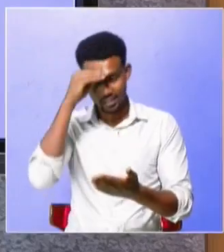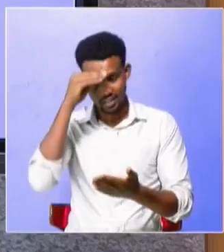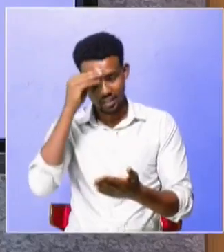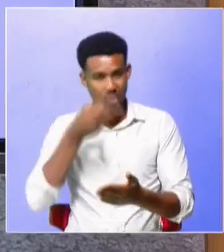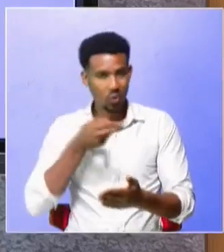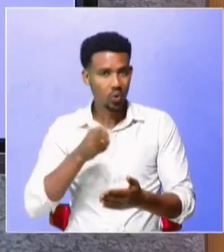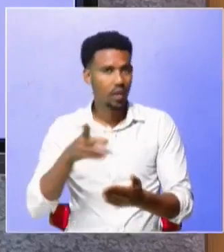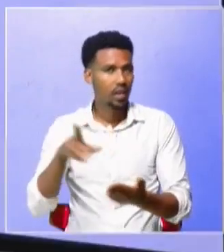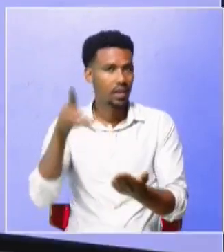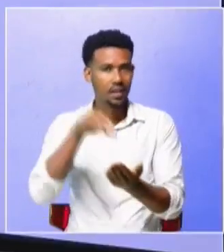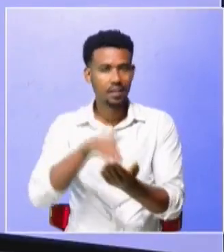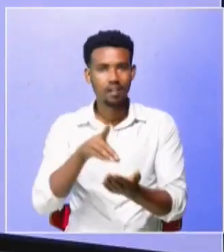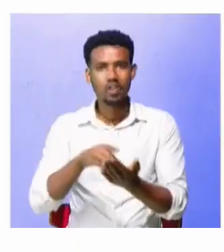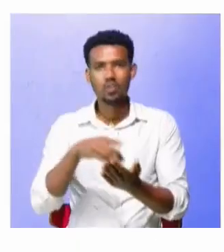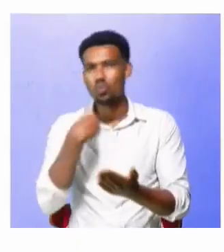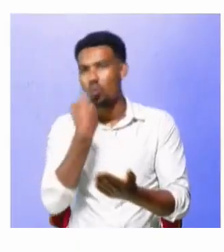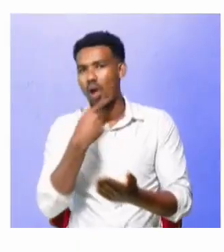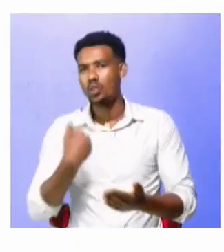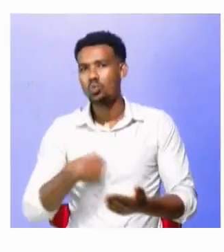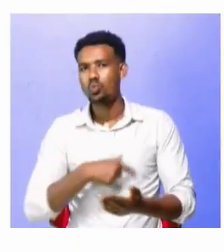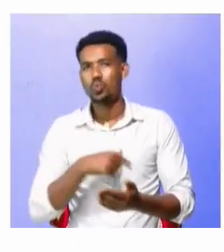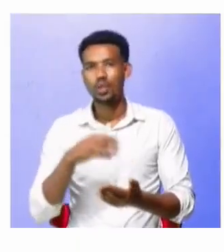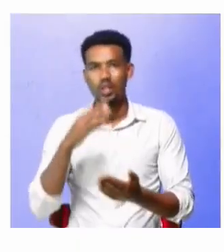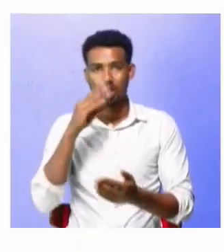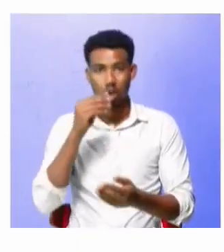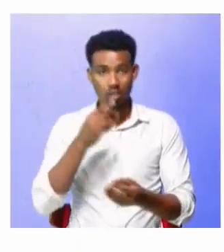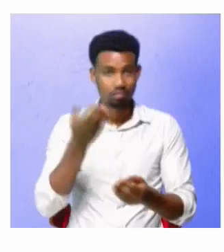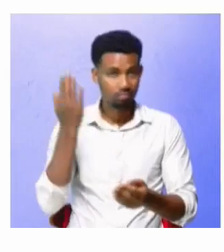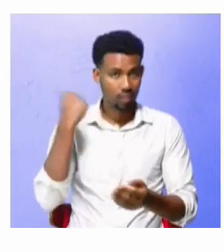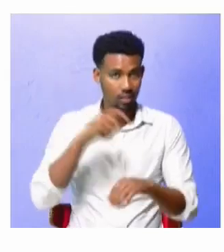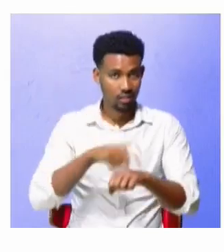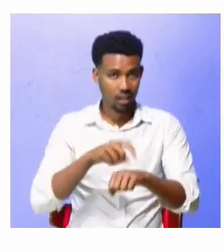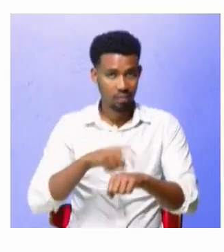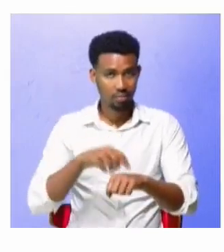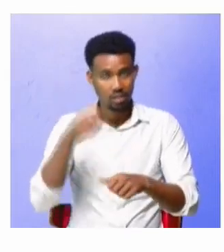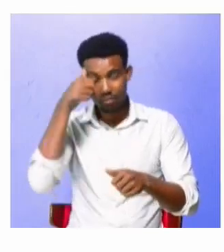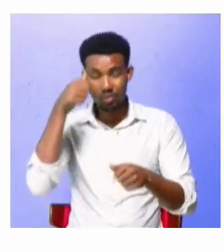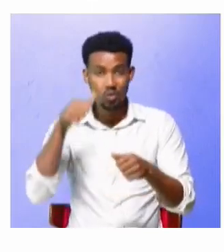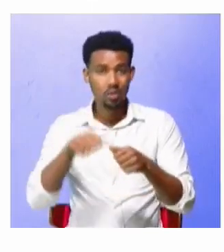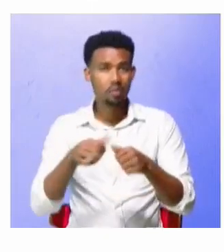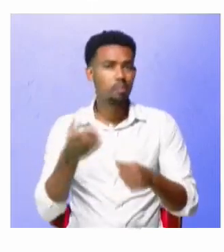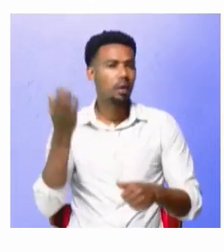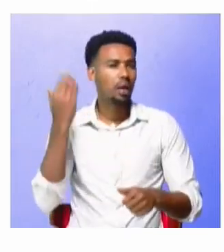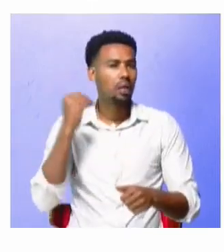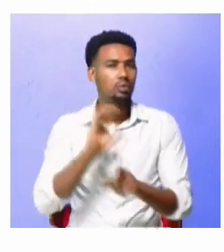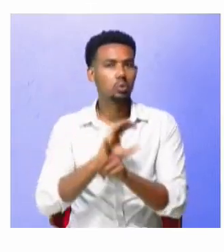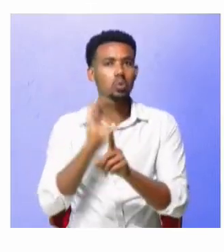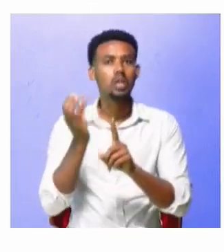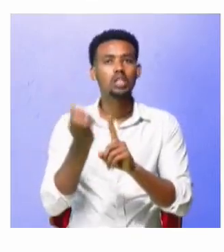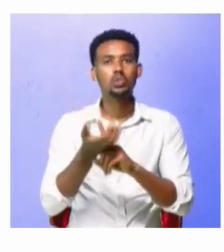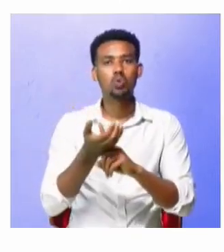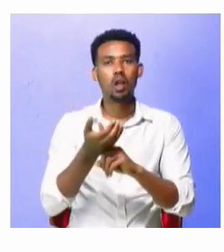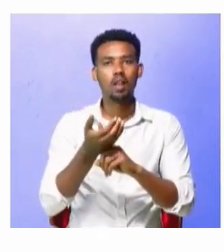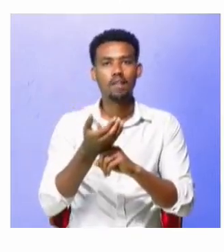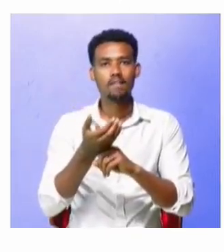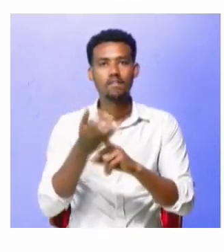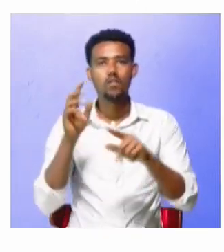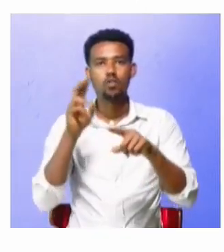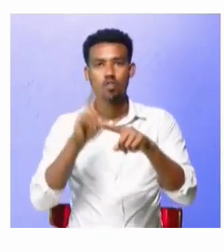quickly revise what we talked about last time. If you remember, last time we talked about contextual vocabulary.